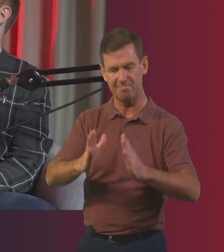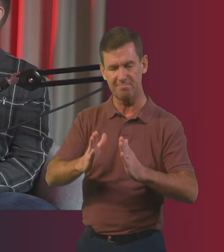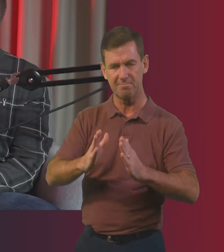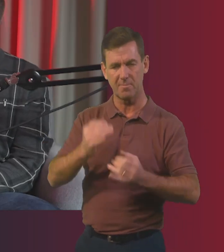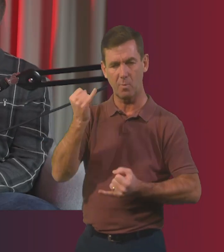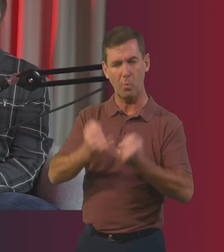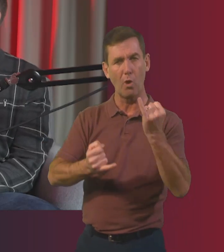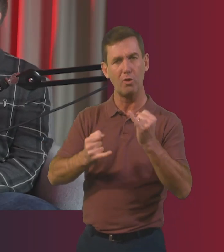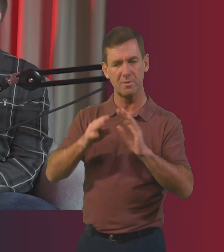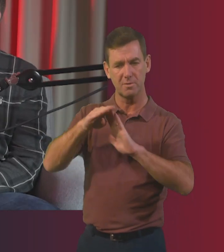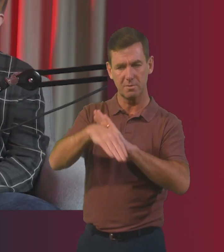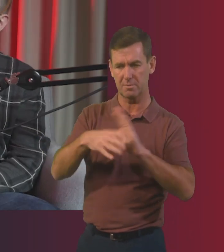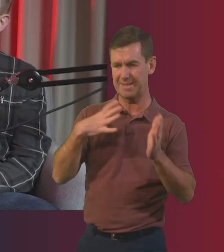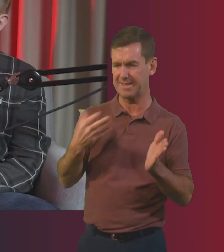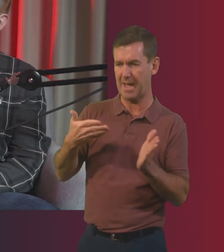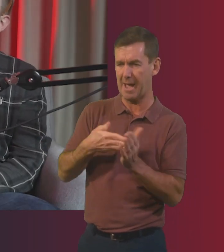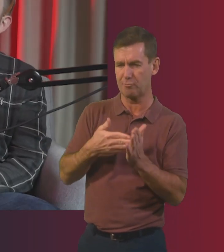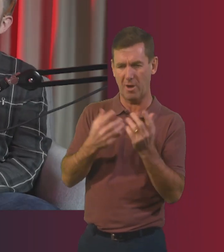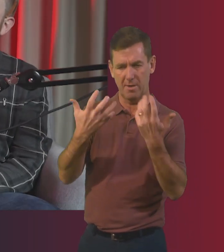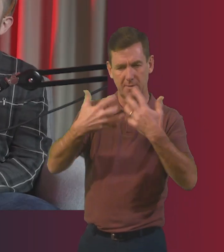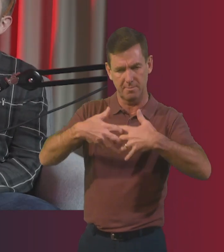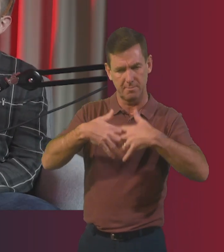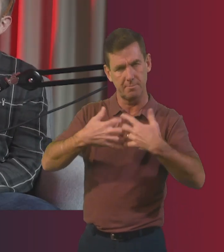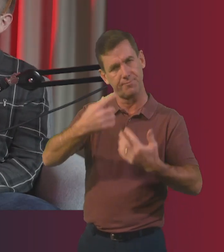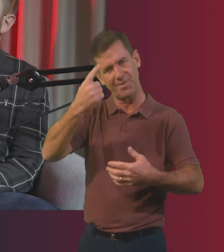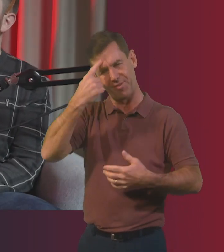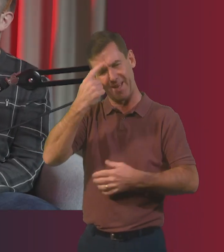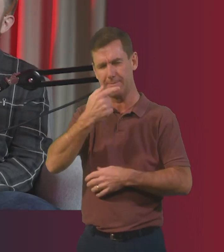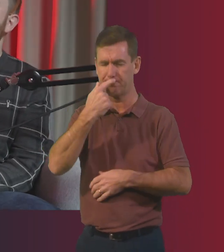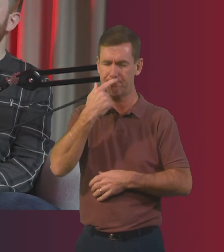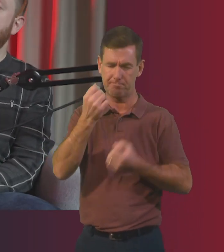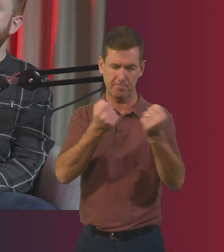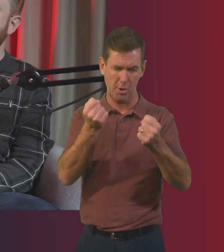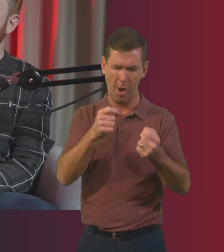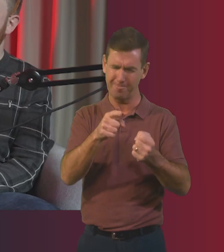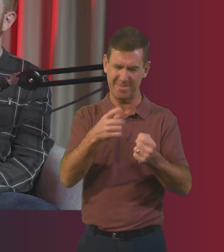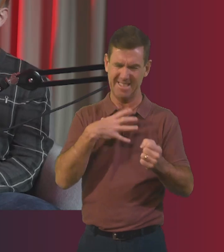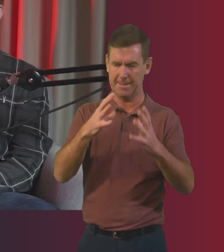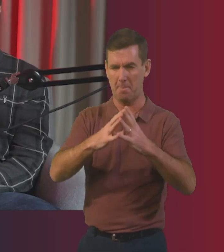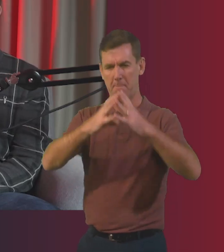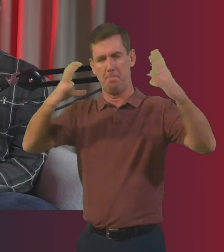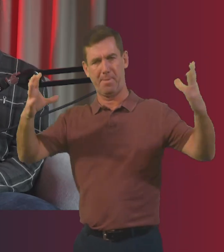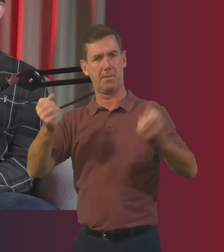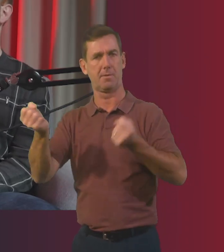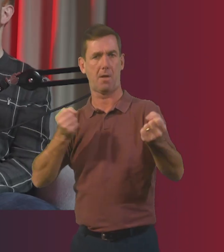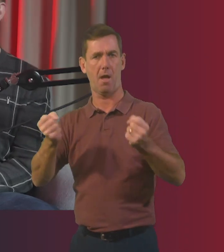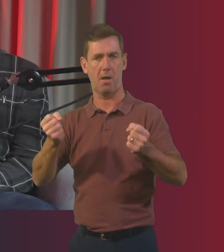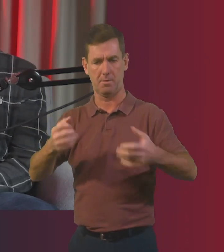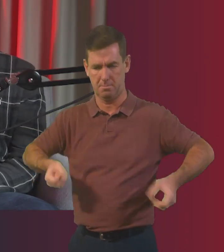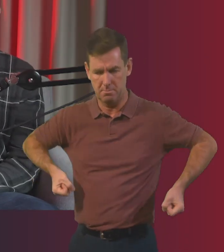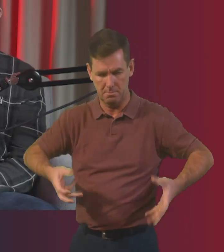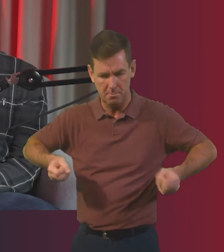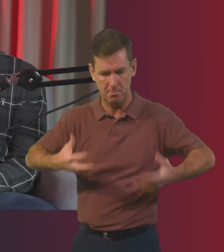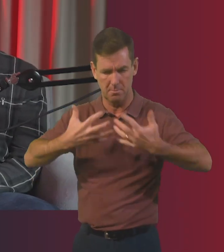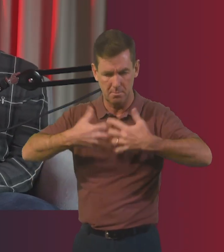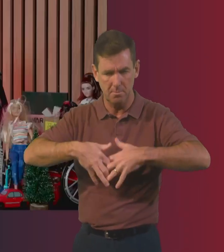other travel aids in the near future, have a think about how that might affect your choice. So whether you will need a bigger boot at some point or whether you will need a car that's higher or lower